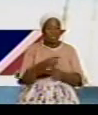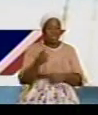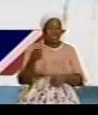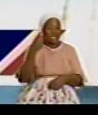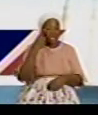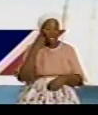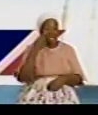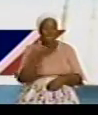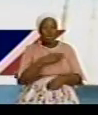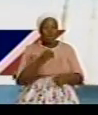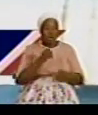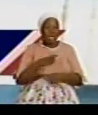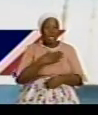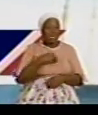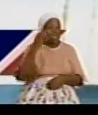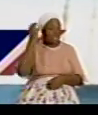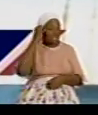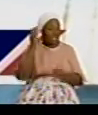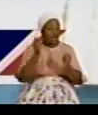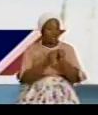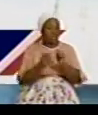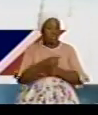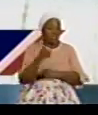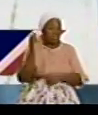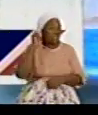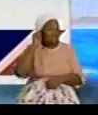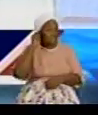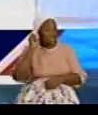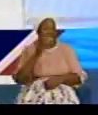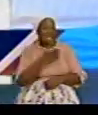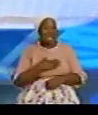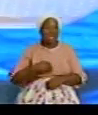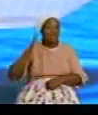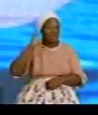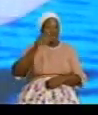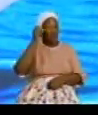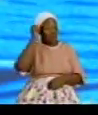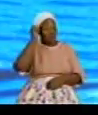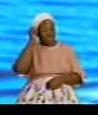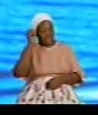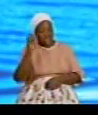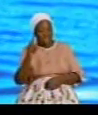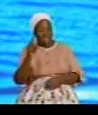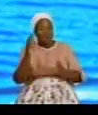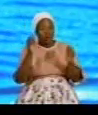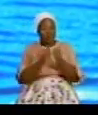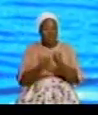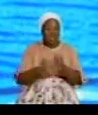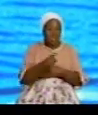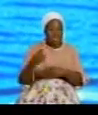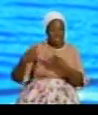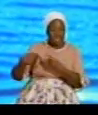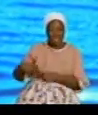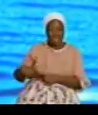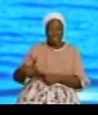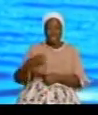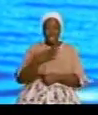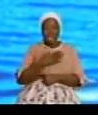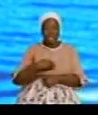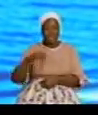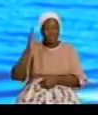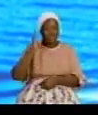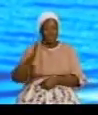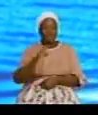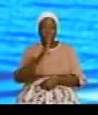and hear with their ears, and should understand with their heart, and should